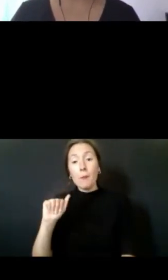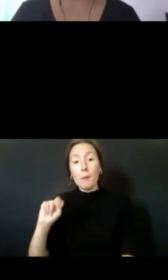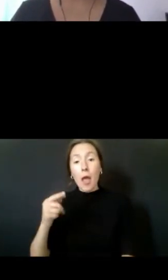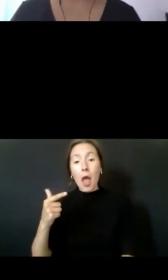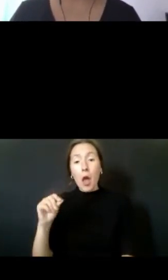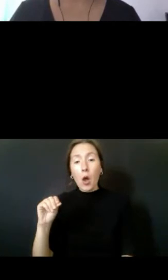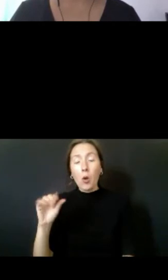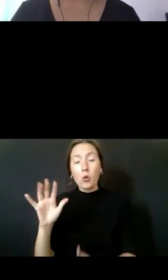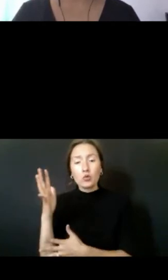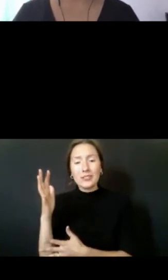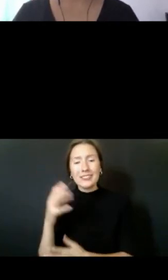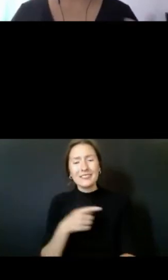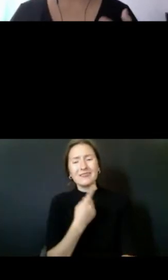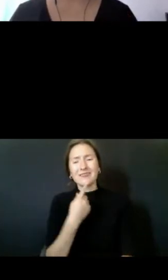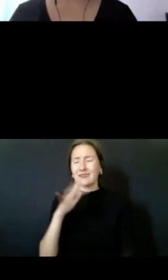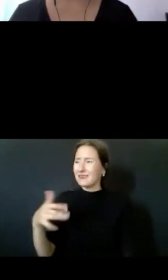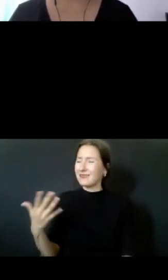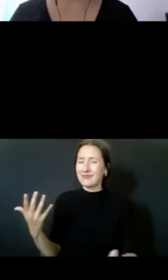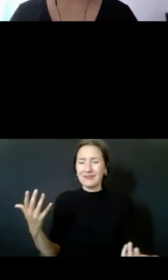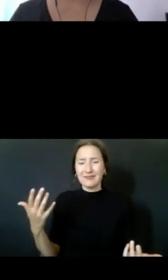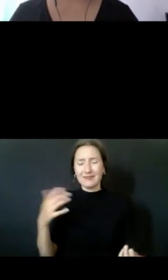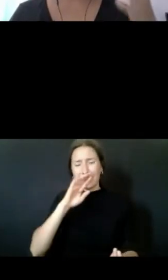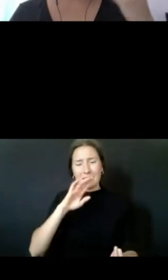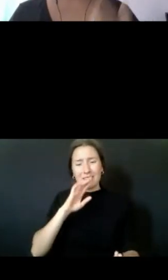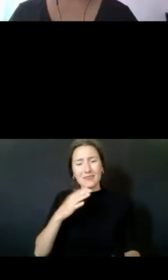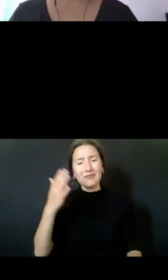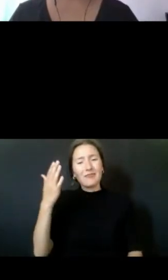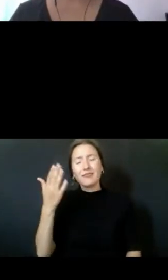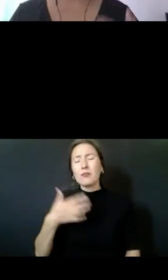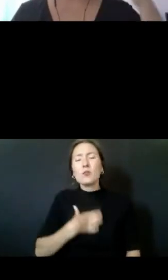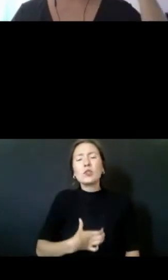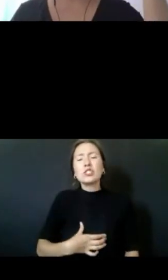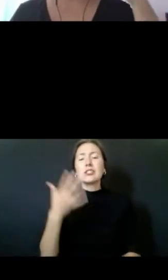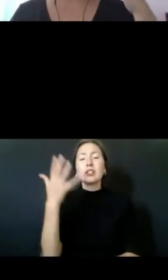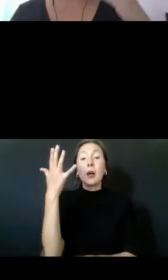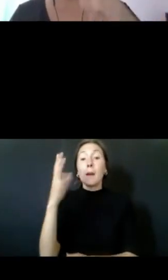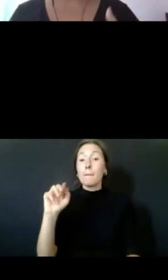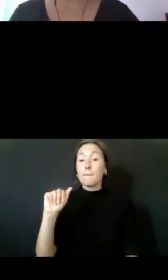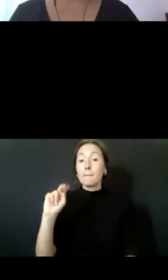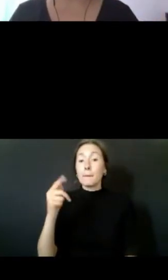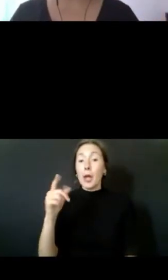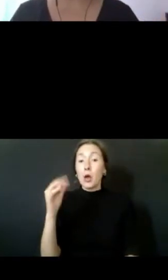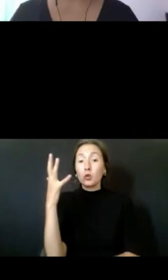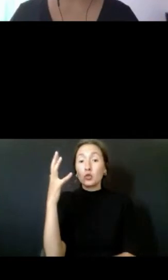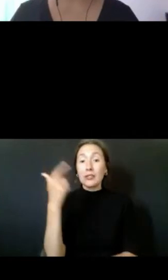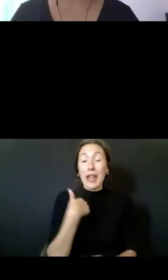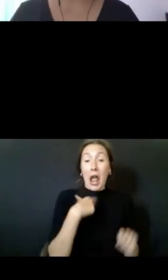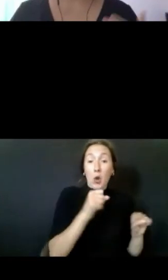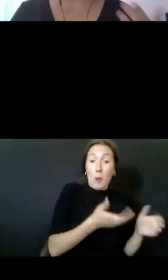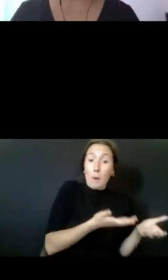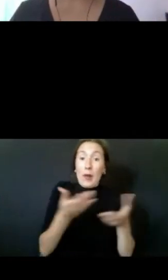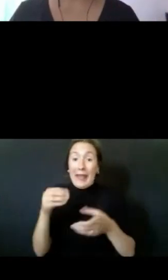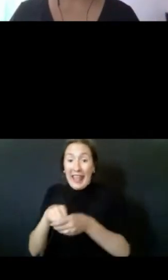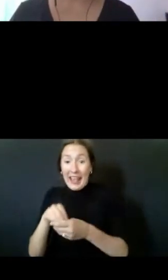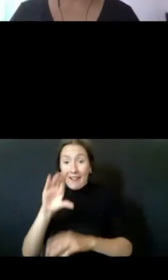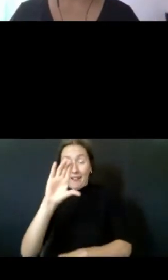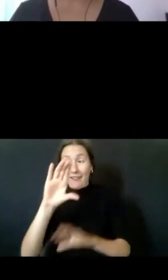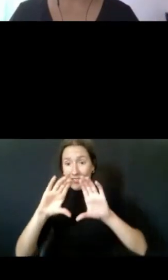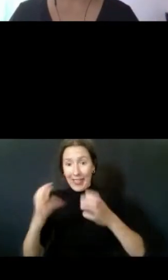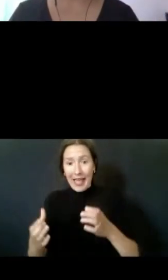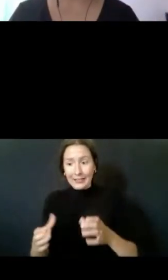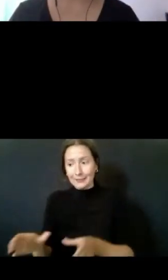on biology, I think it was, and he was required to write a 5-page paper on mangrove trees. And he was